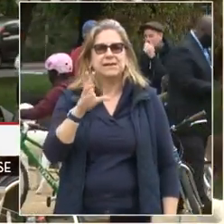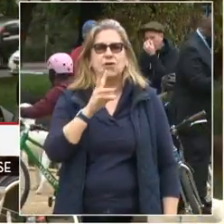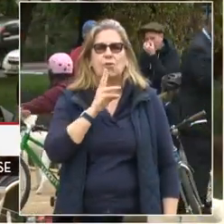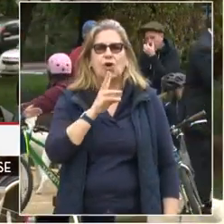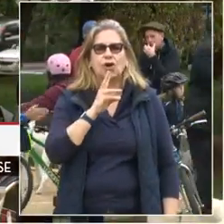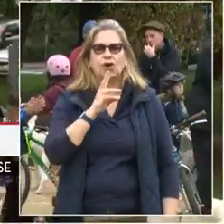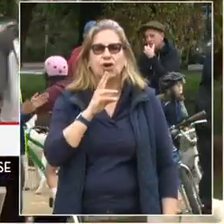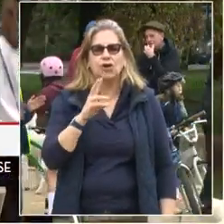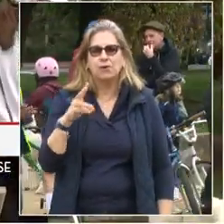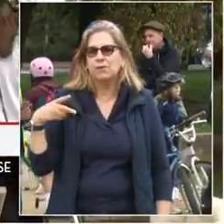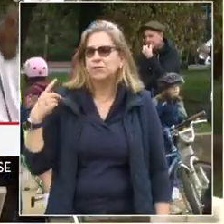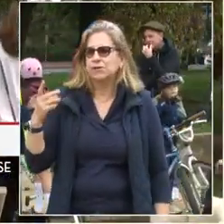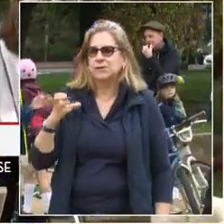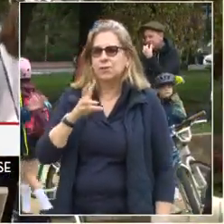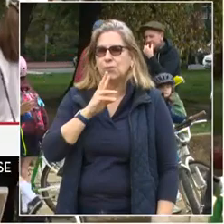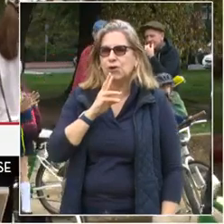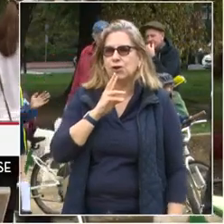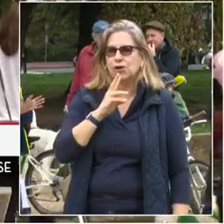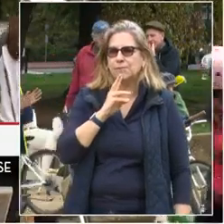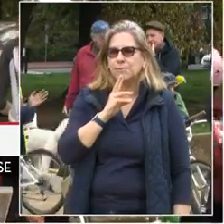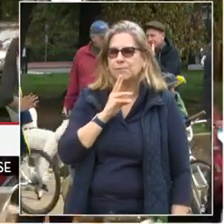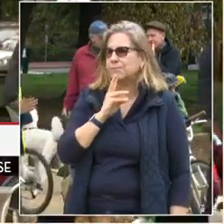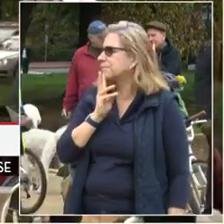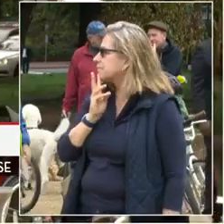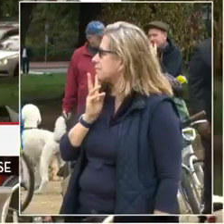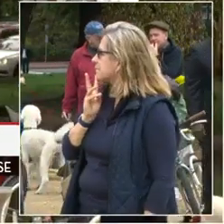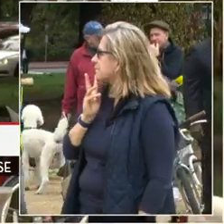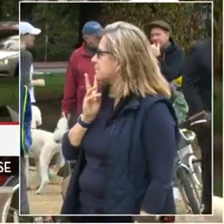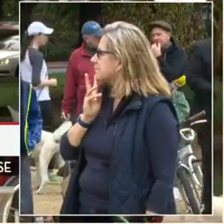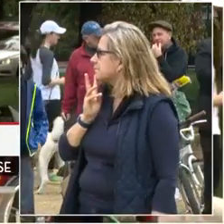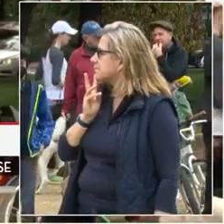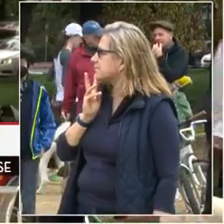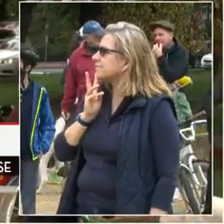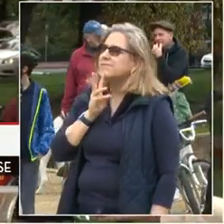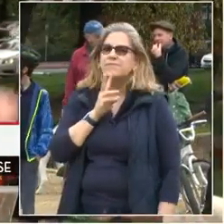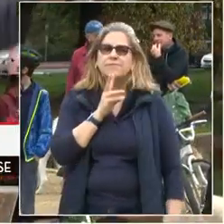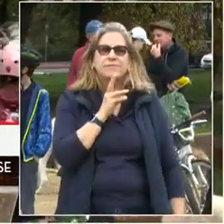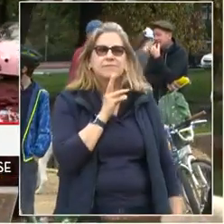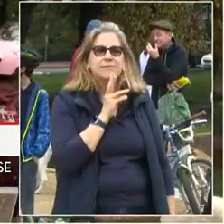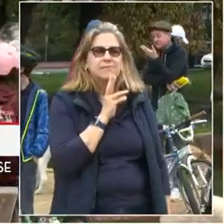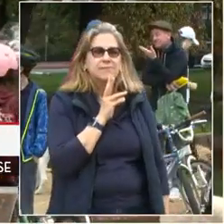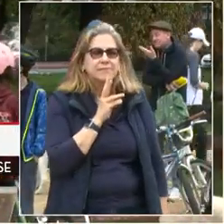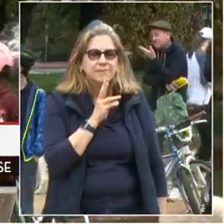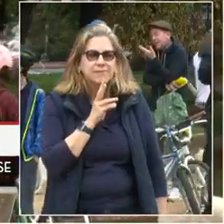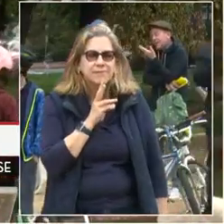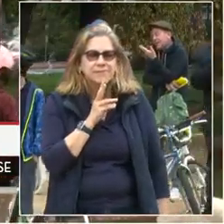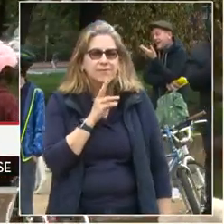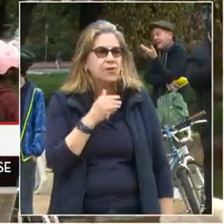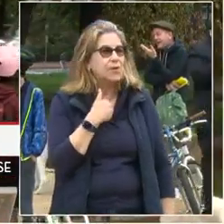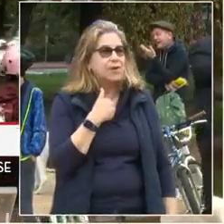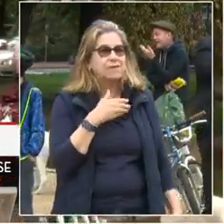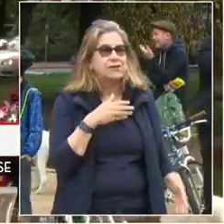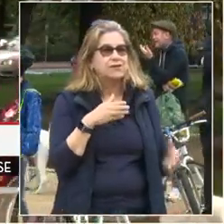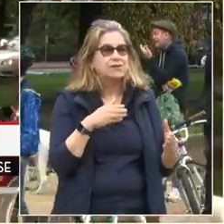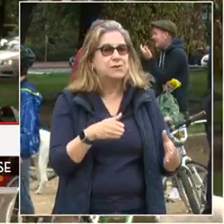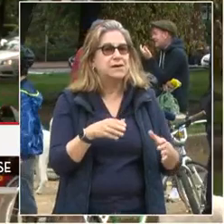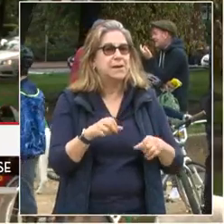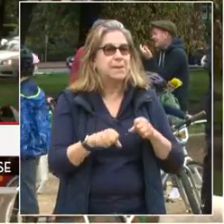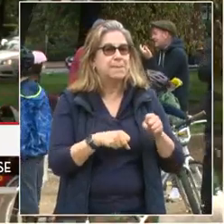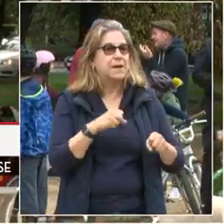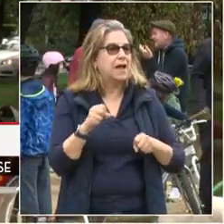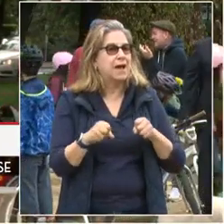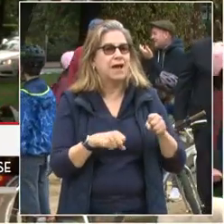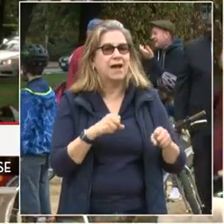Got to stay hydrated, absolutely. We also have the Streets Calling Bike Club DC. Let's give them a big round of applause. Thank you guys for being